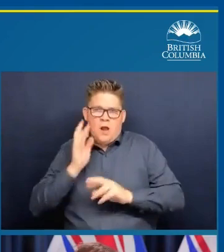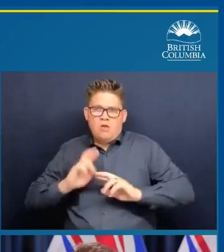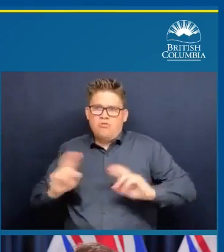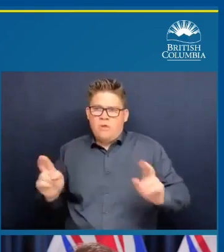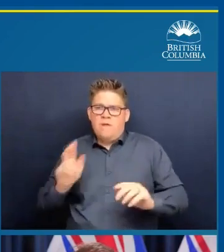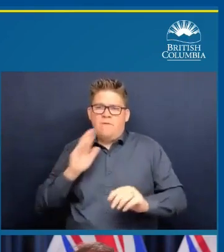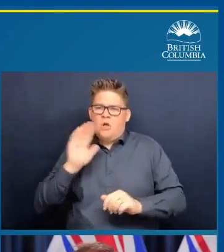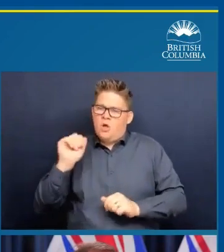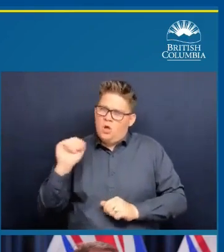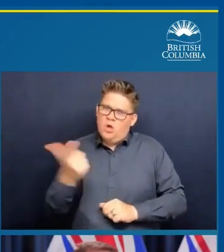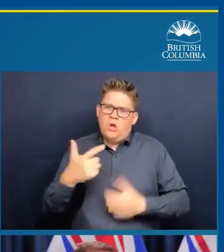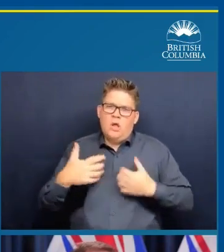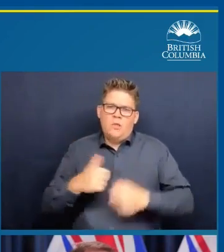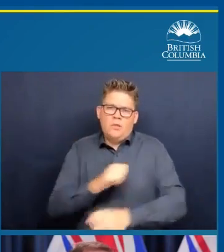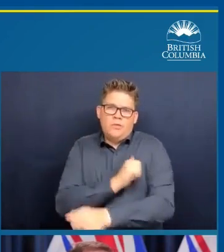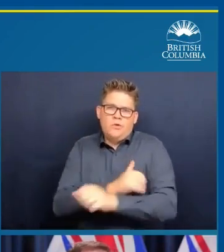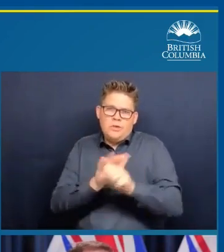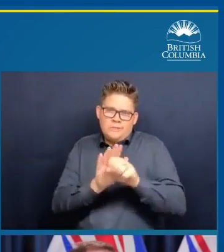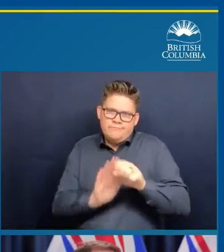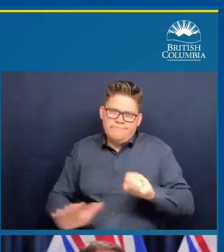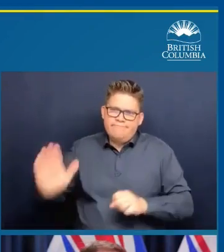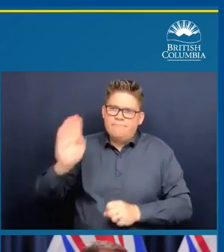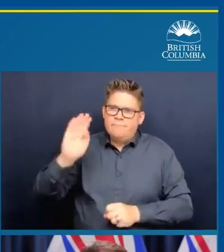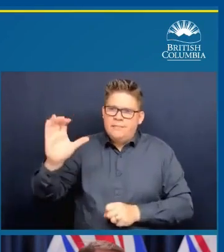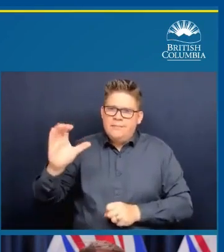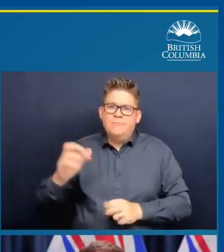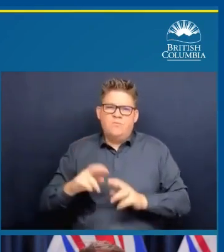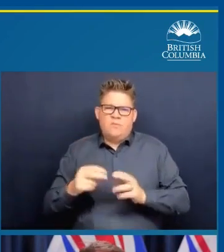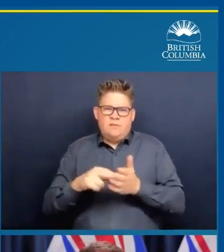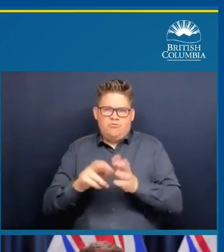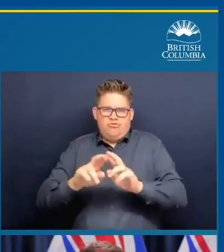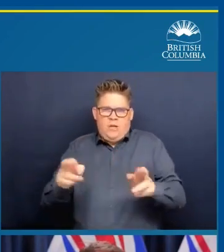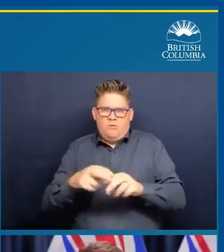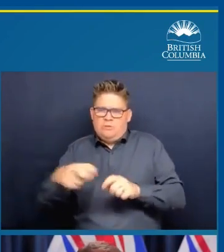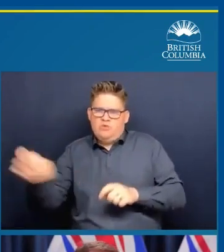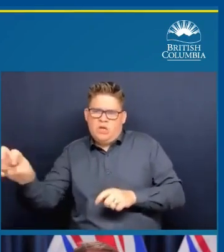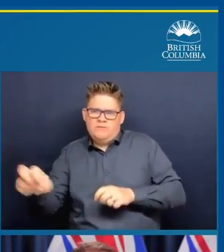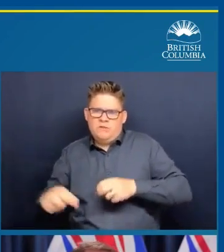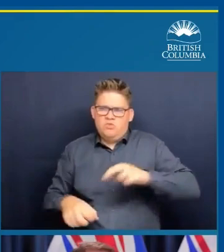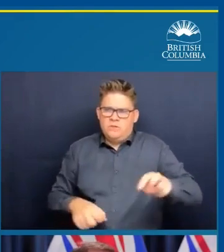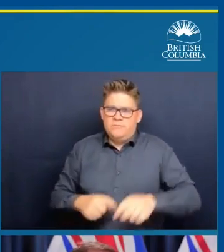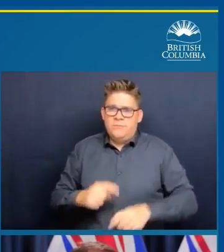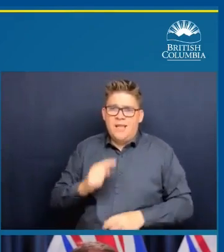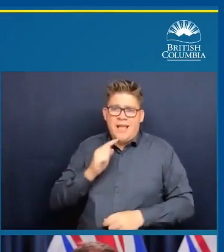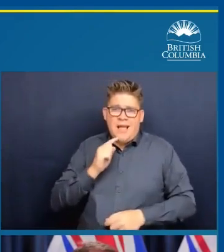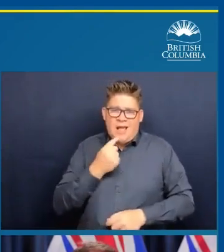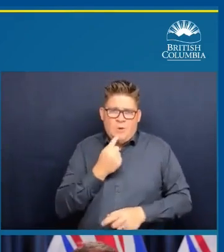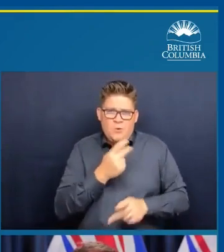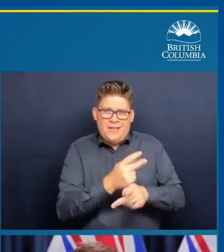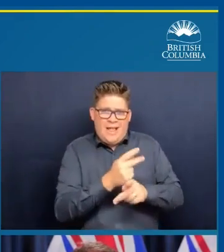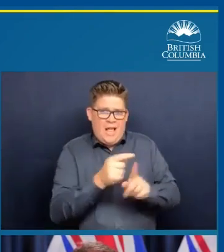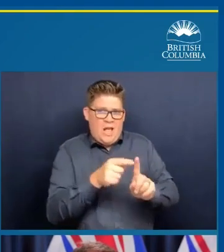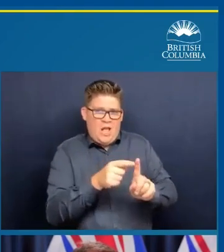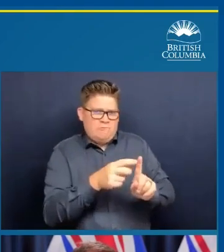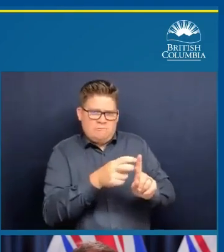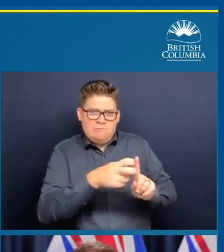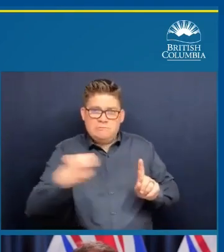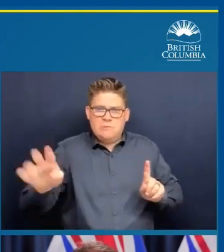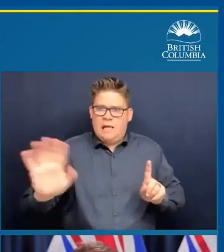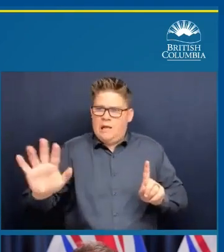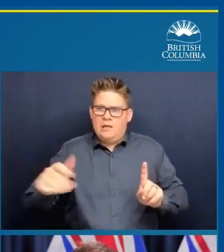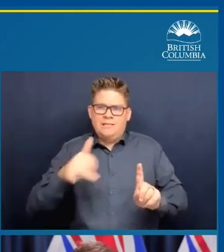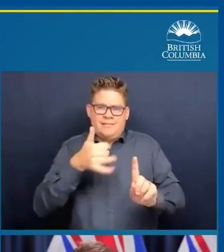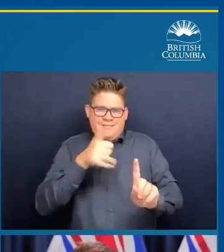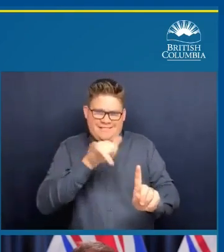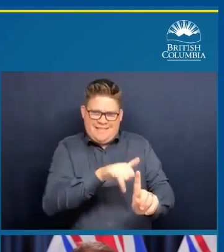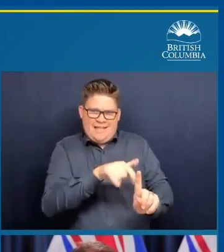more space in acute care. This is not an issue of moving acute care patients to long-term care. It's a case of patients who